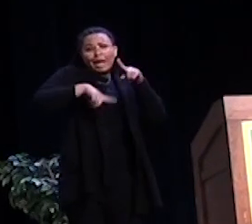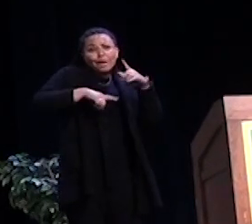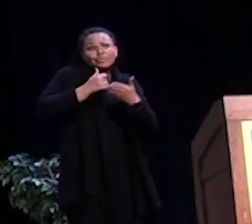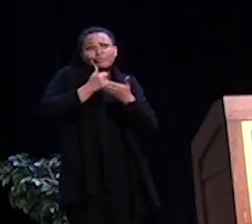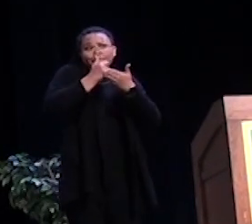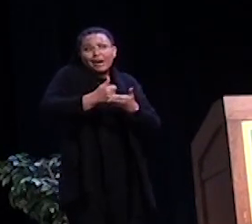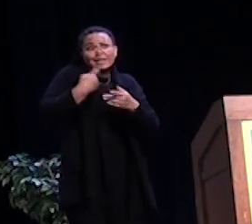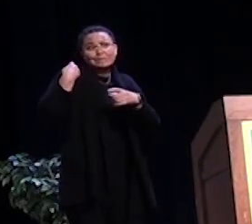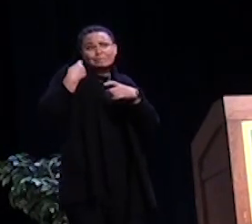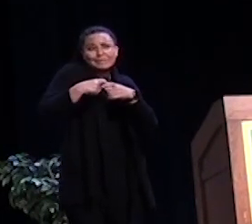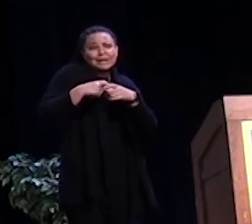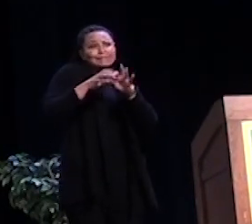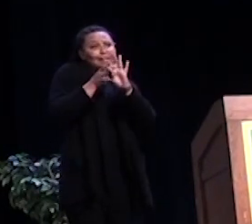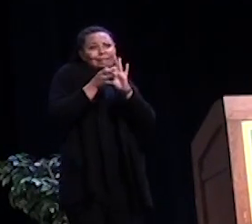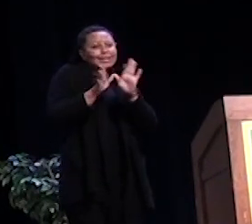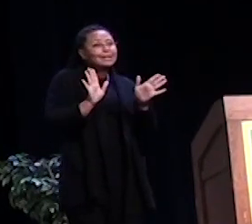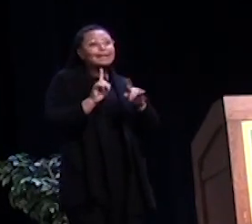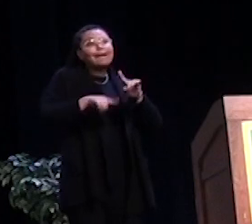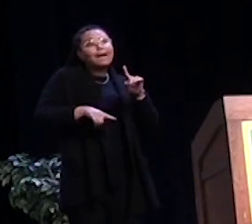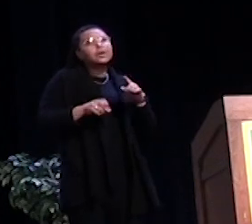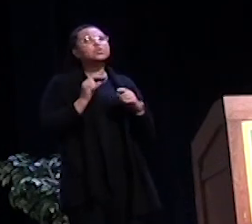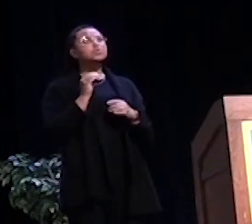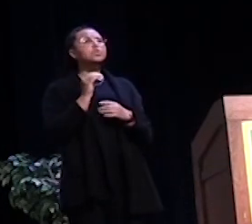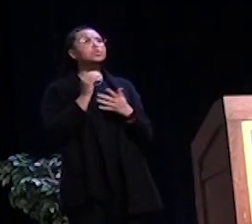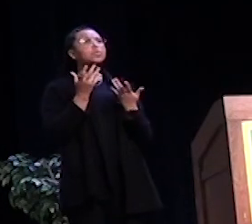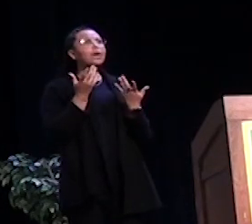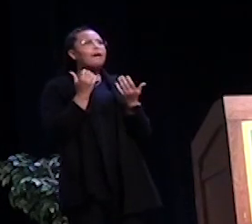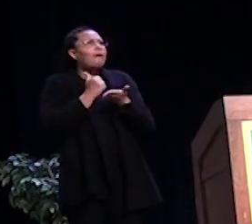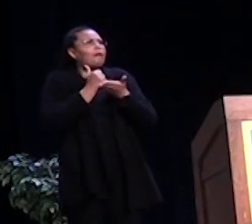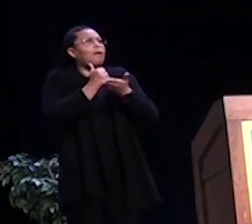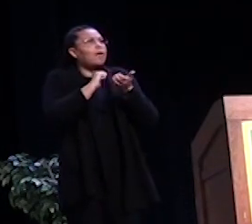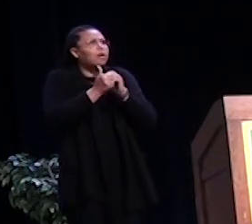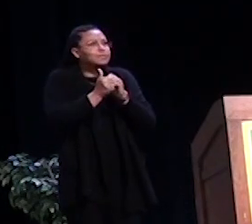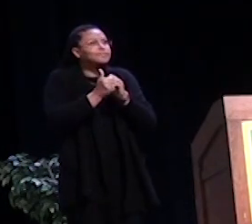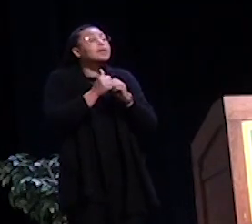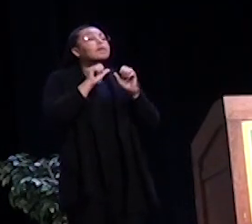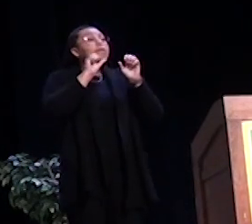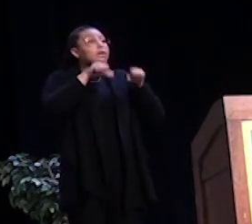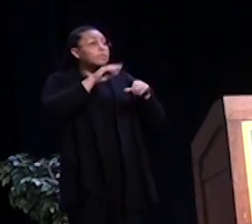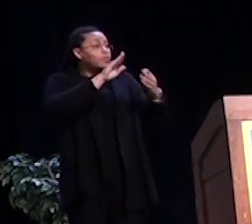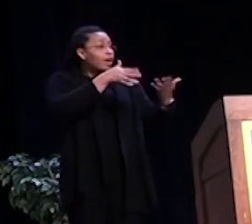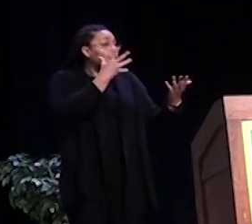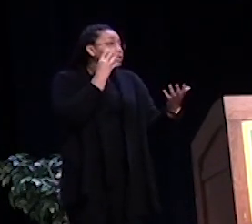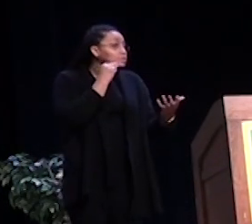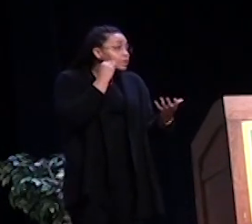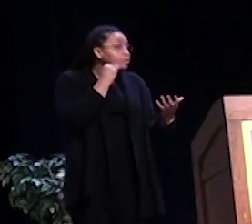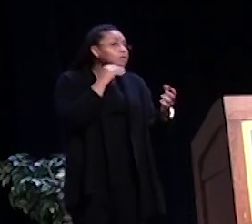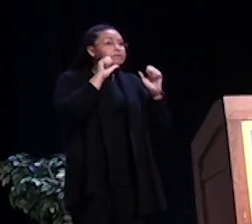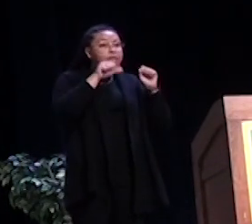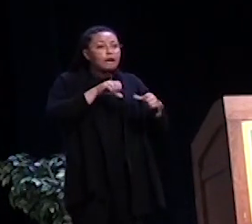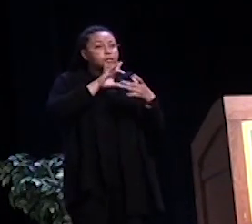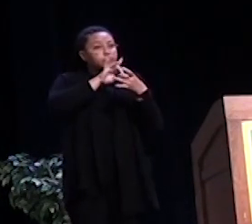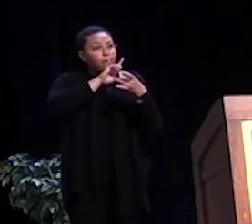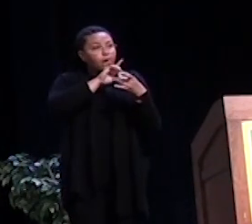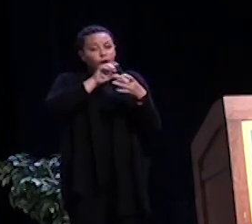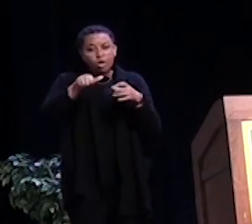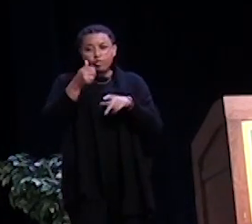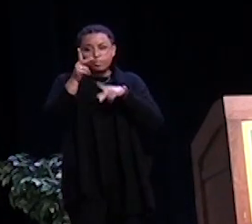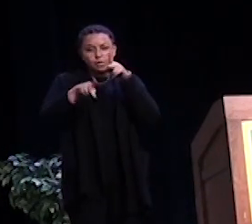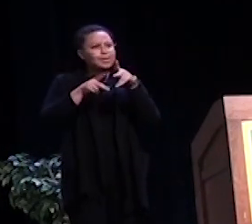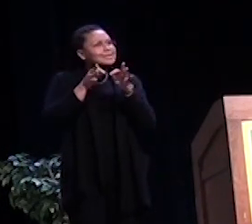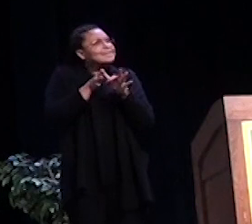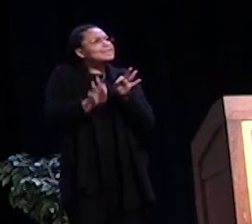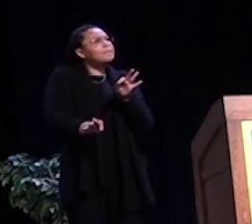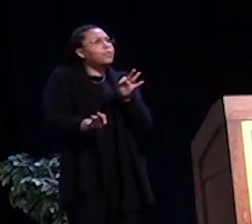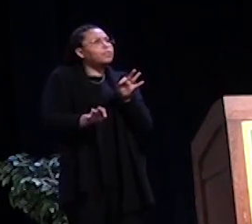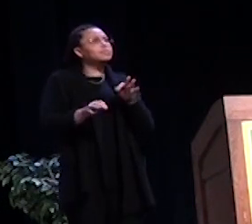But we can talk about the things that we've experienced and what we know and how we can relate to other people and what their needs are. Super simple stuff. And